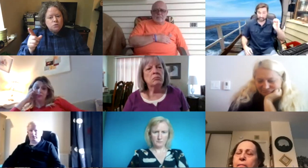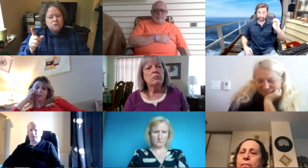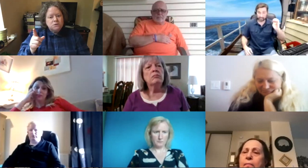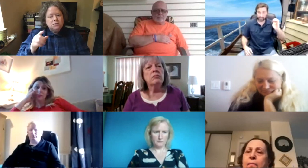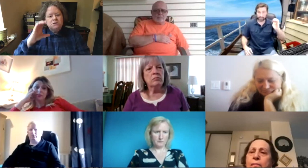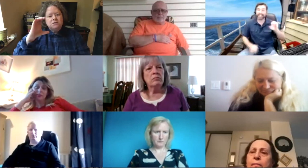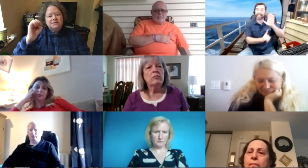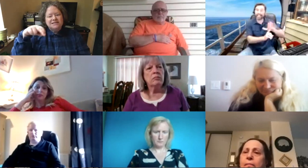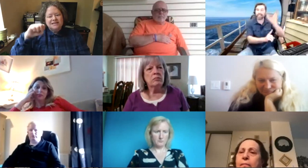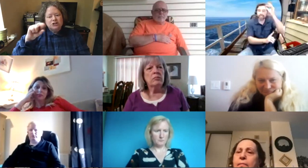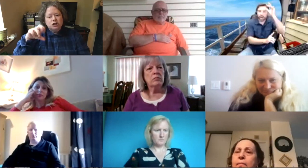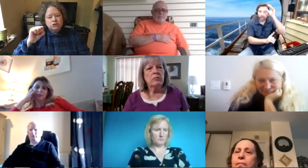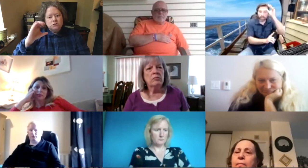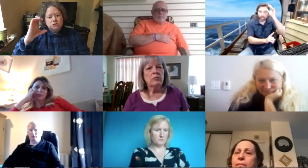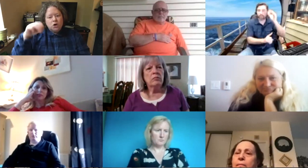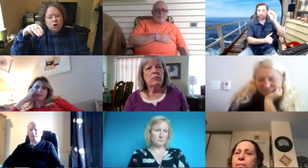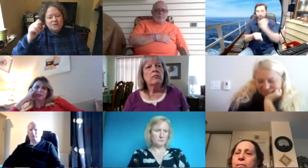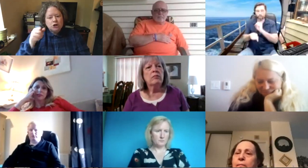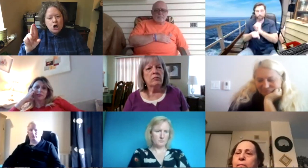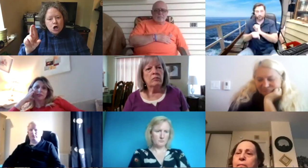focused a lot on census work,